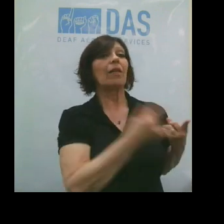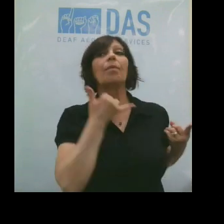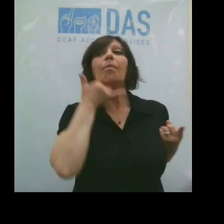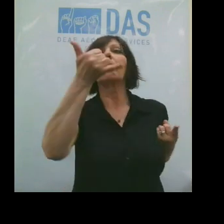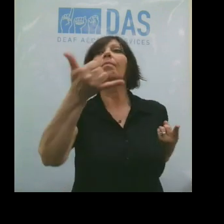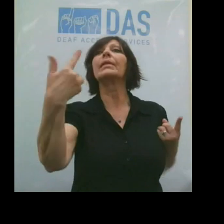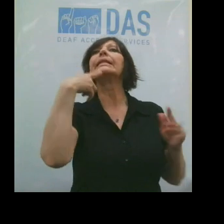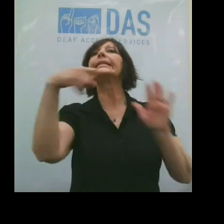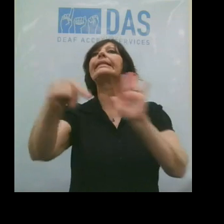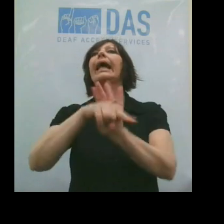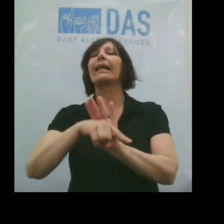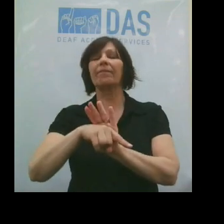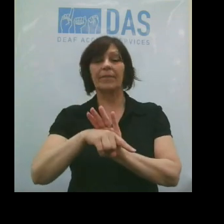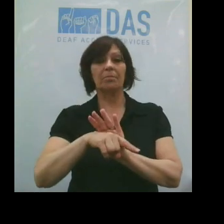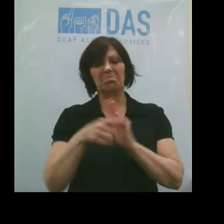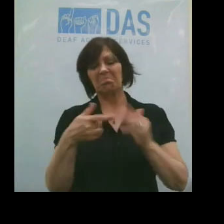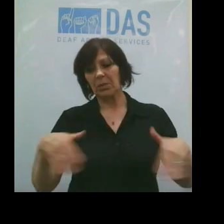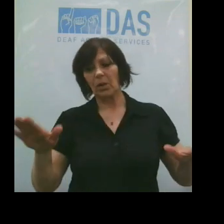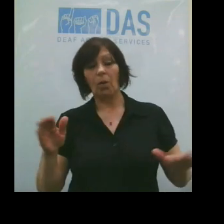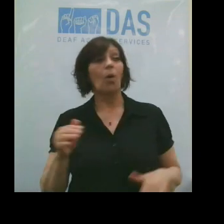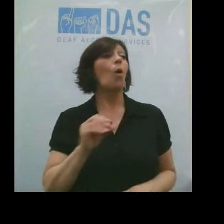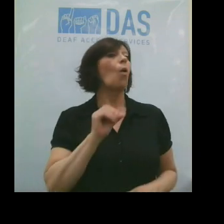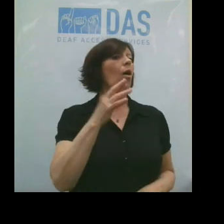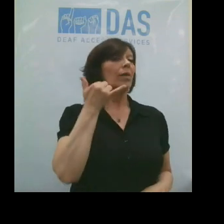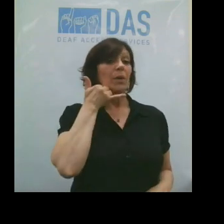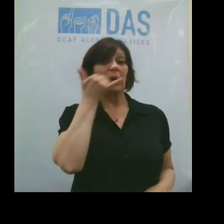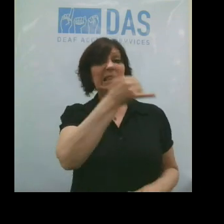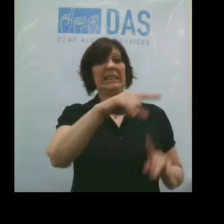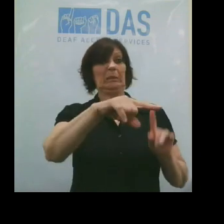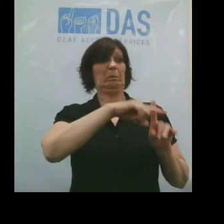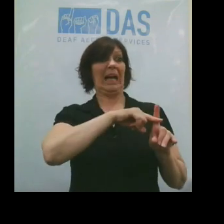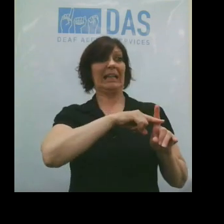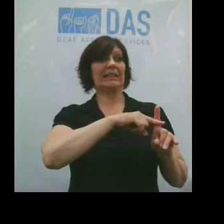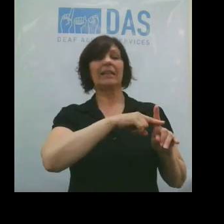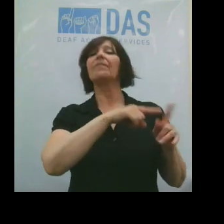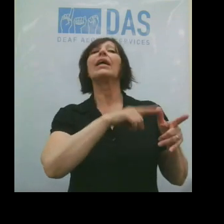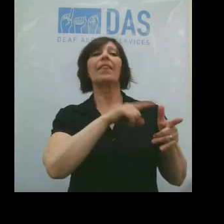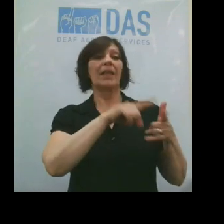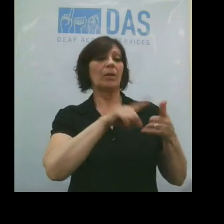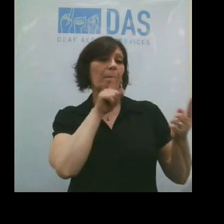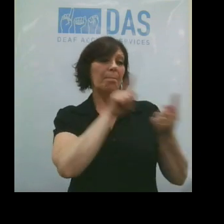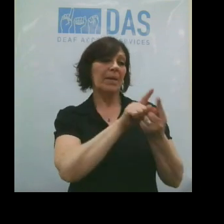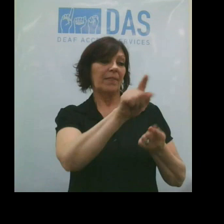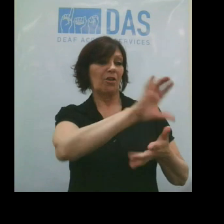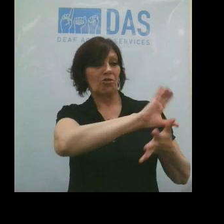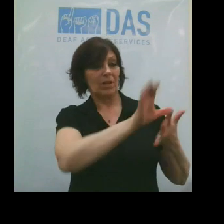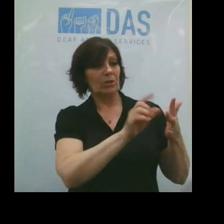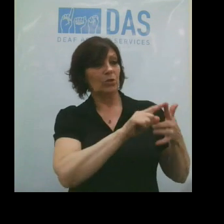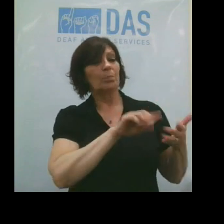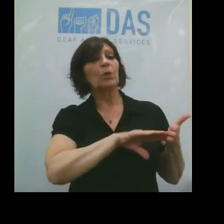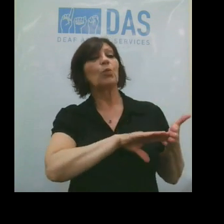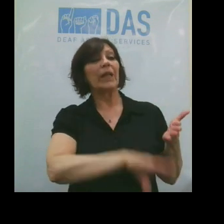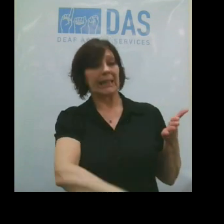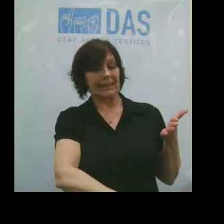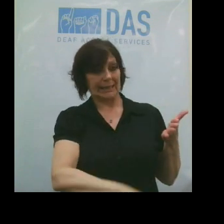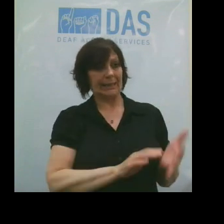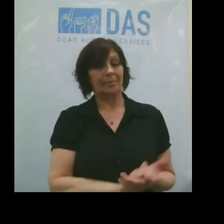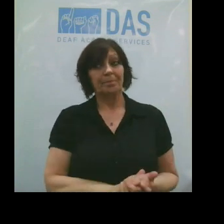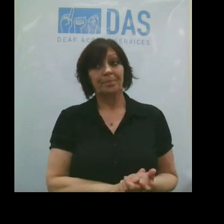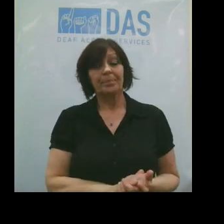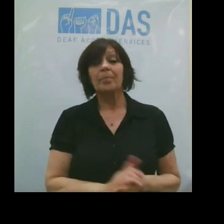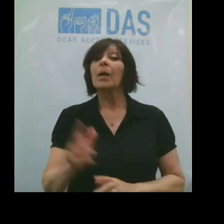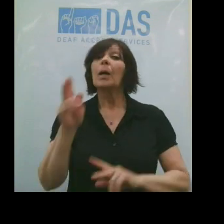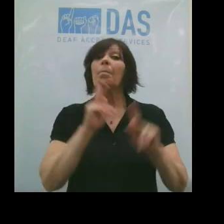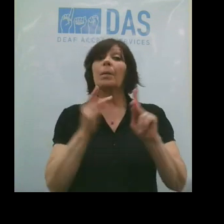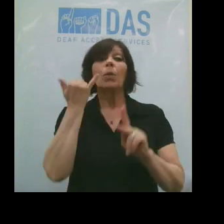test, or if you're positive, until you meet the criteria to be released from isolation. For people who do